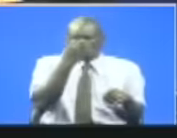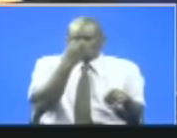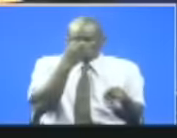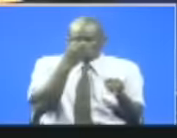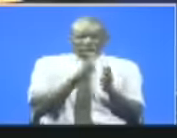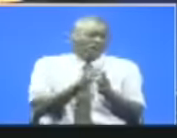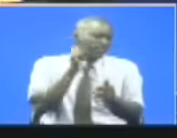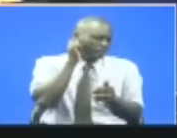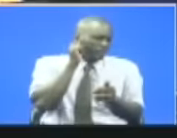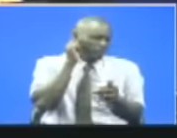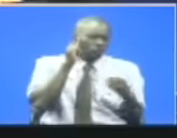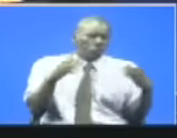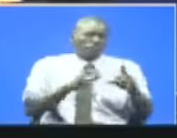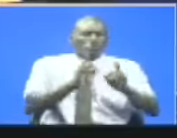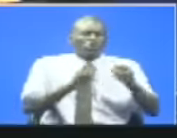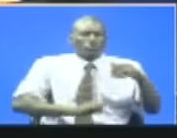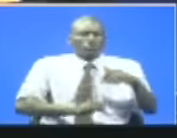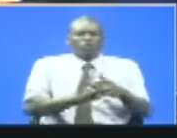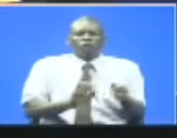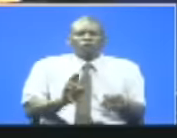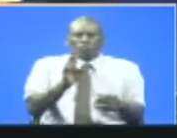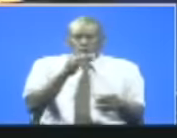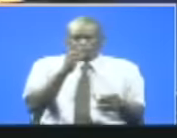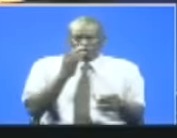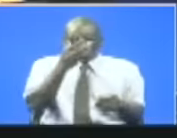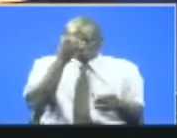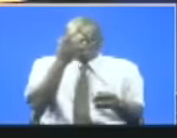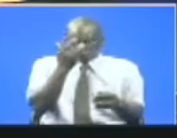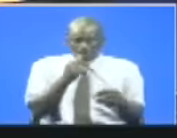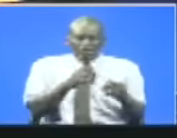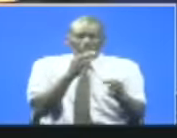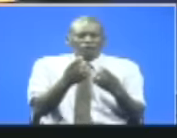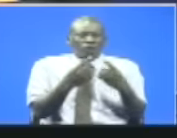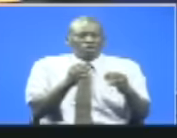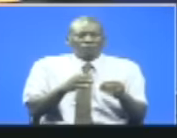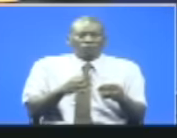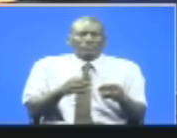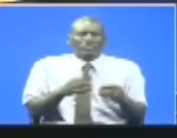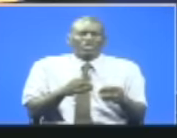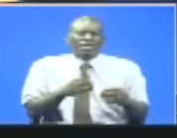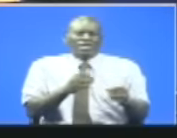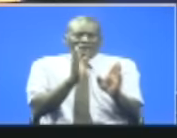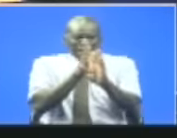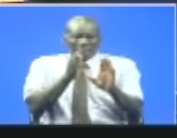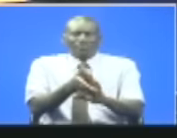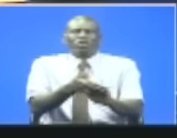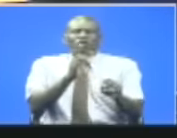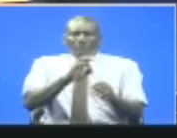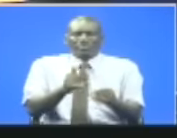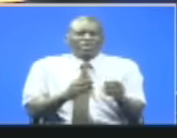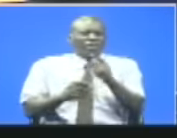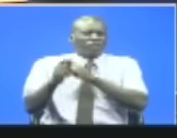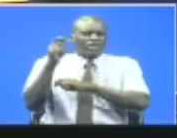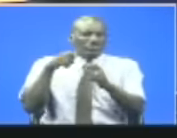Kalenjin community would not support Uhuru. Because if you talk about betrayal, the history of this country has shown that